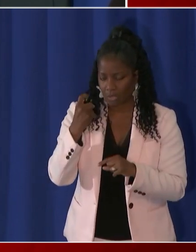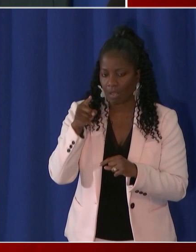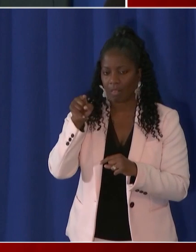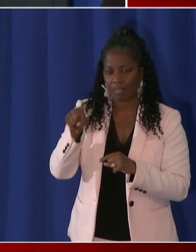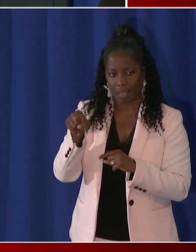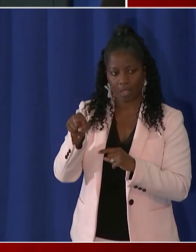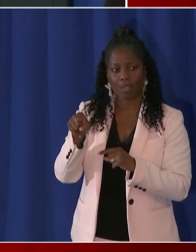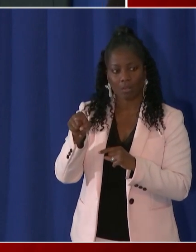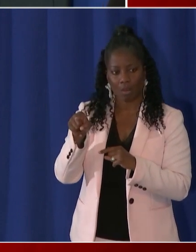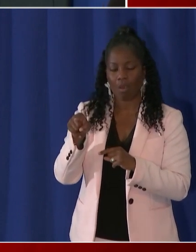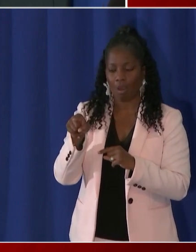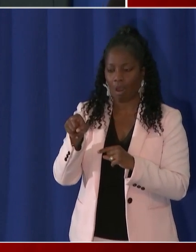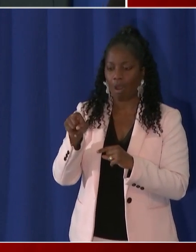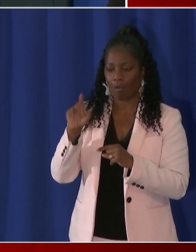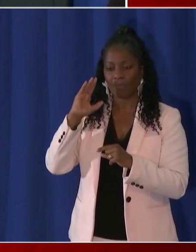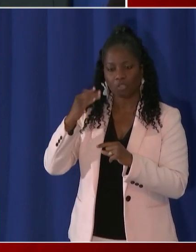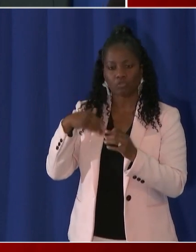hanging in